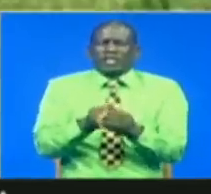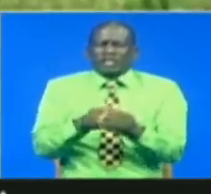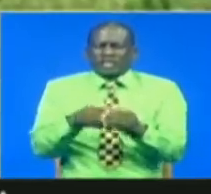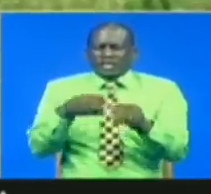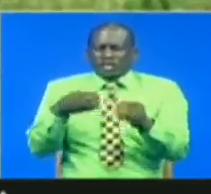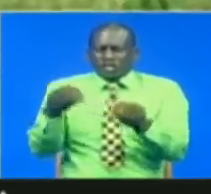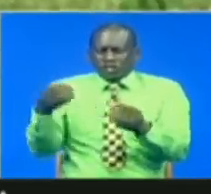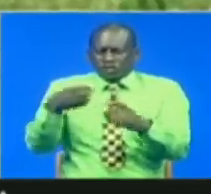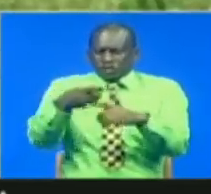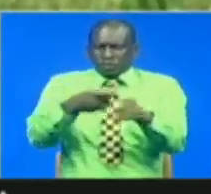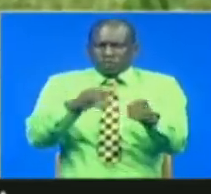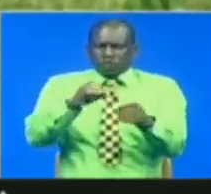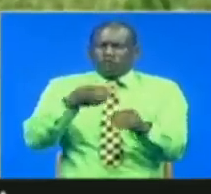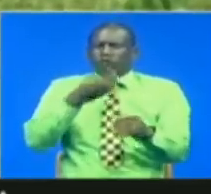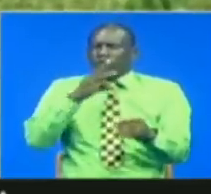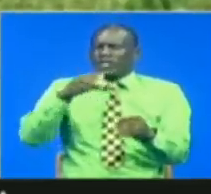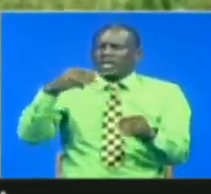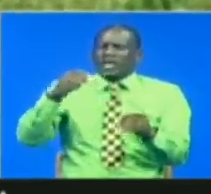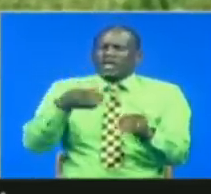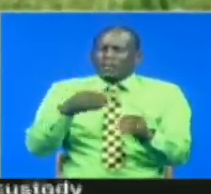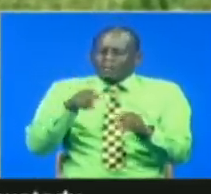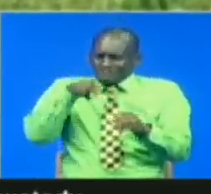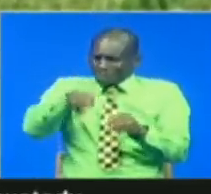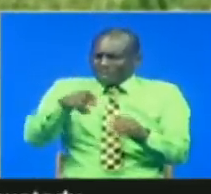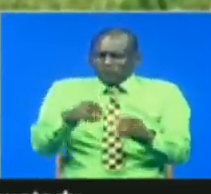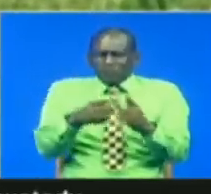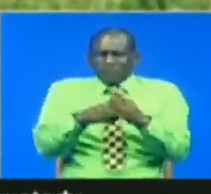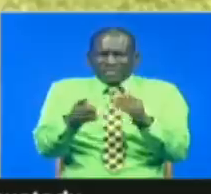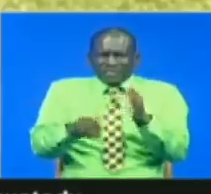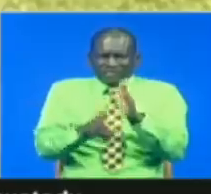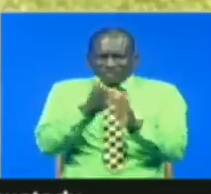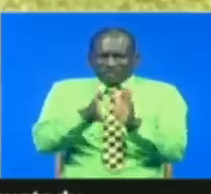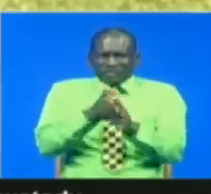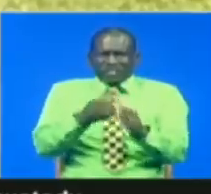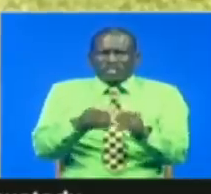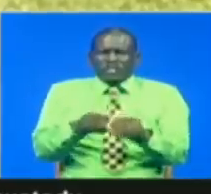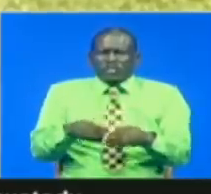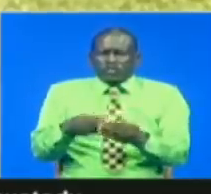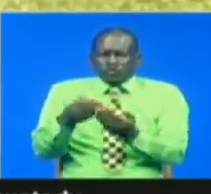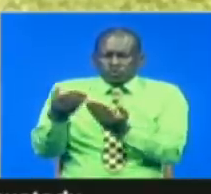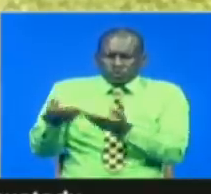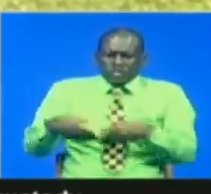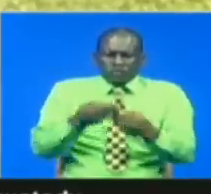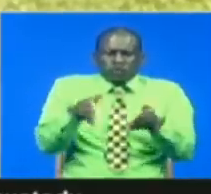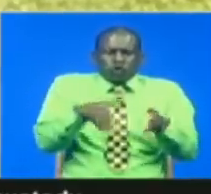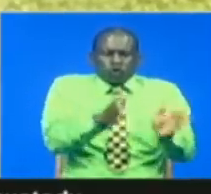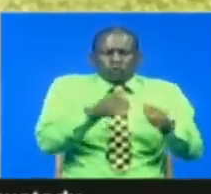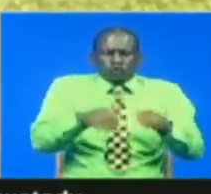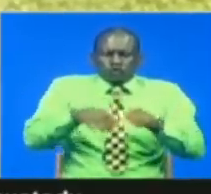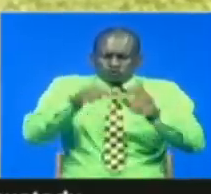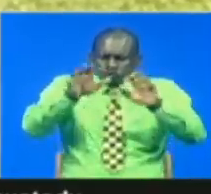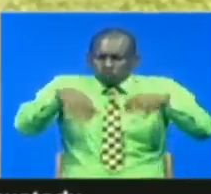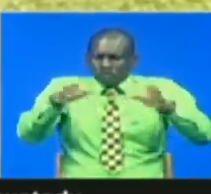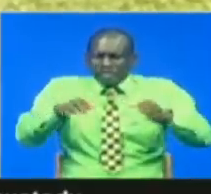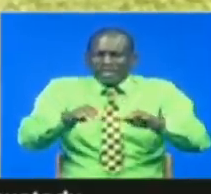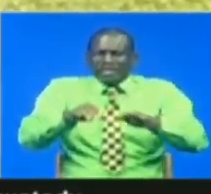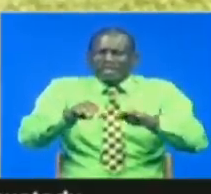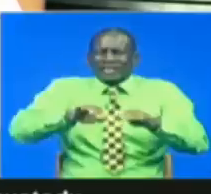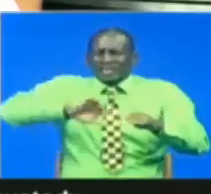weed will commence immediately to pave the way for the dredging exercise. Okokusa, NTV.